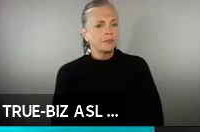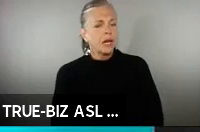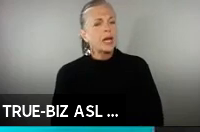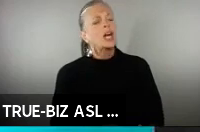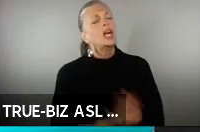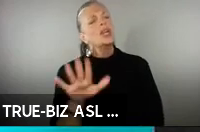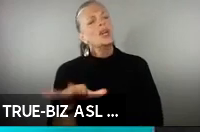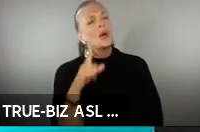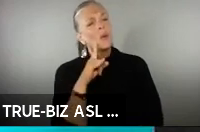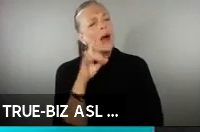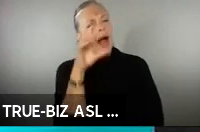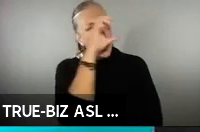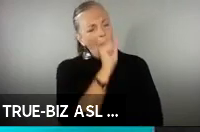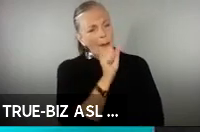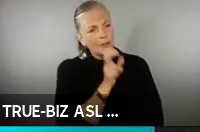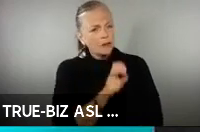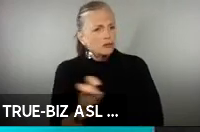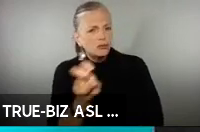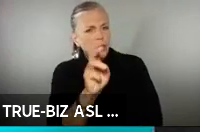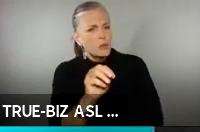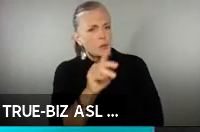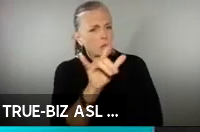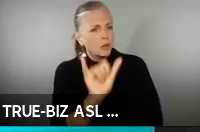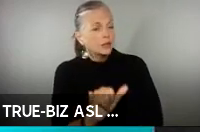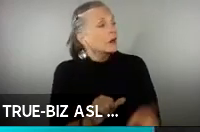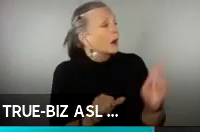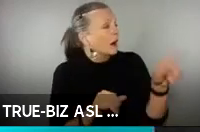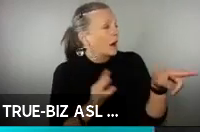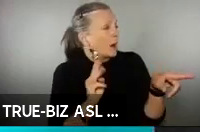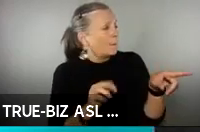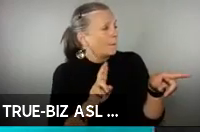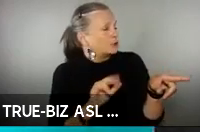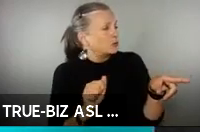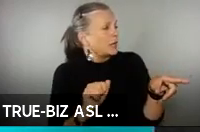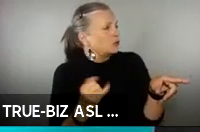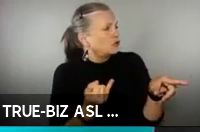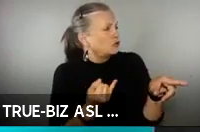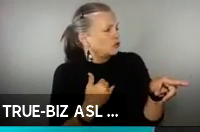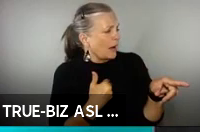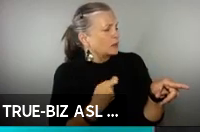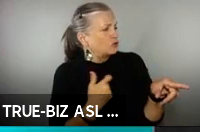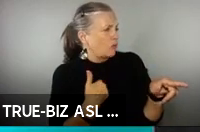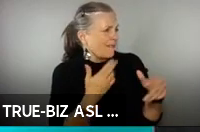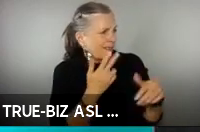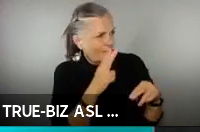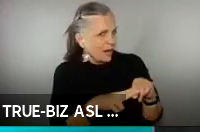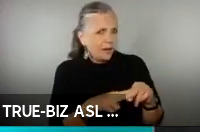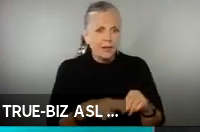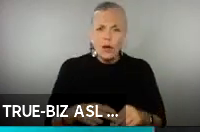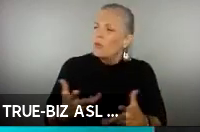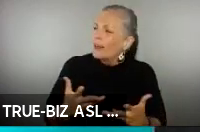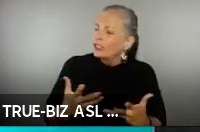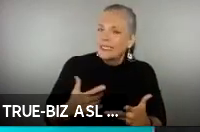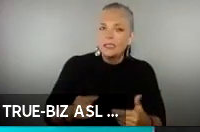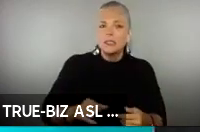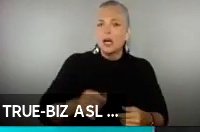Mercury... Oh, well, are you having fun, Mr. Ajax? I beg your pardon? I said...